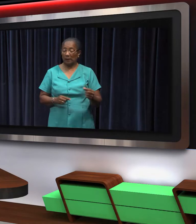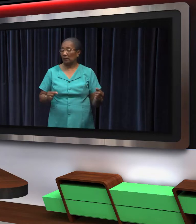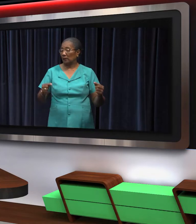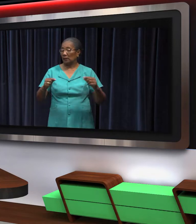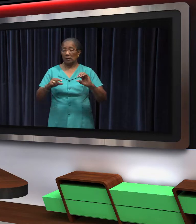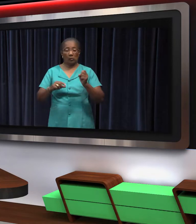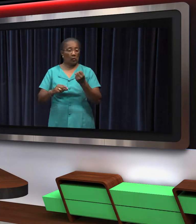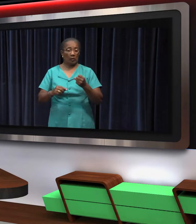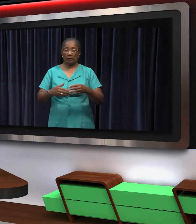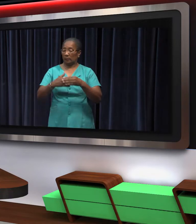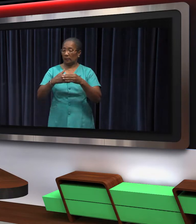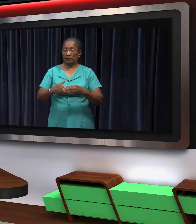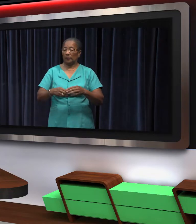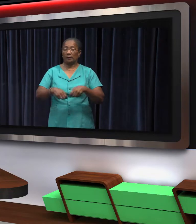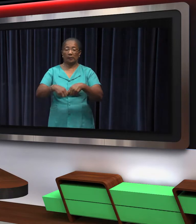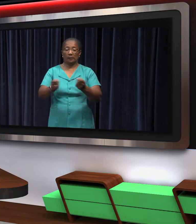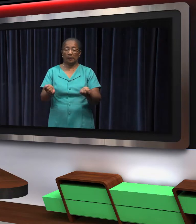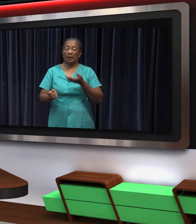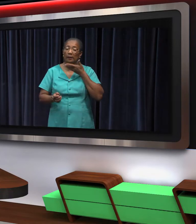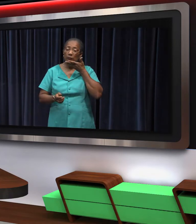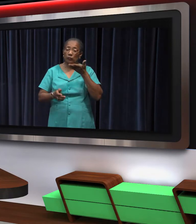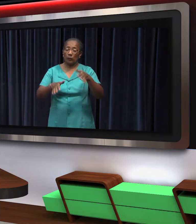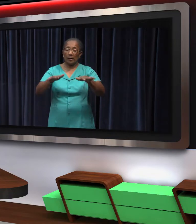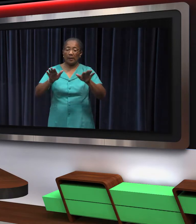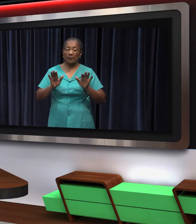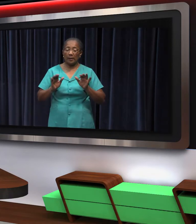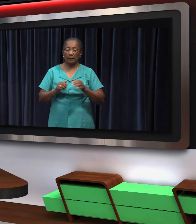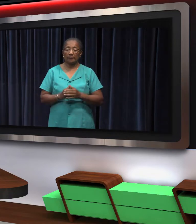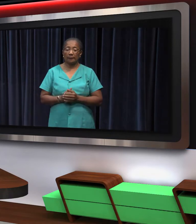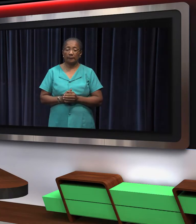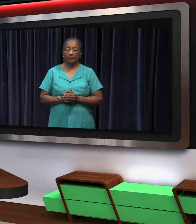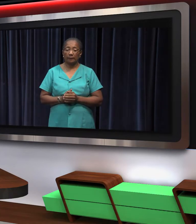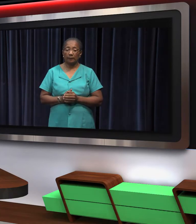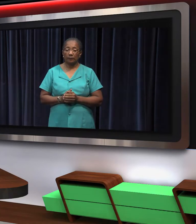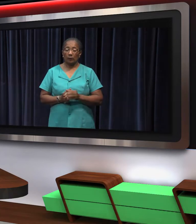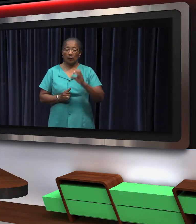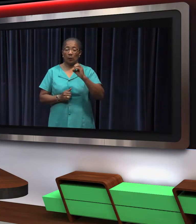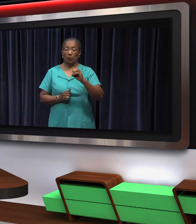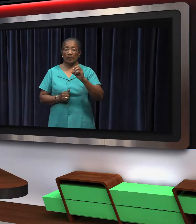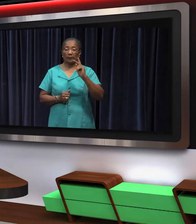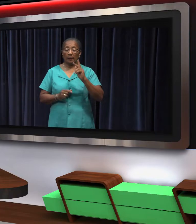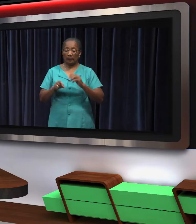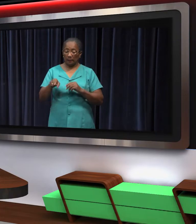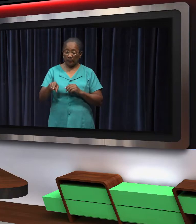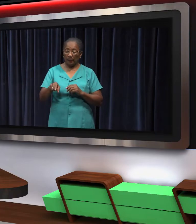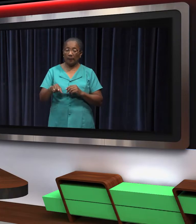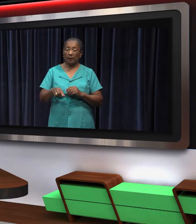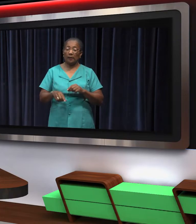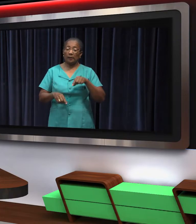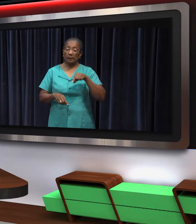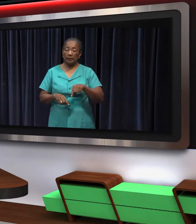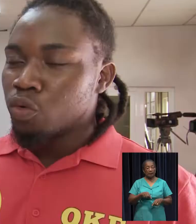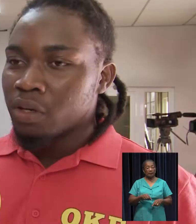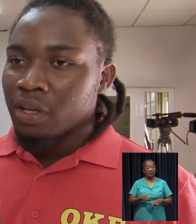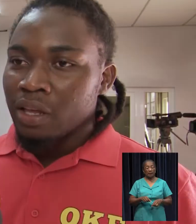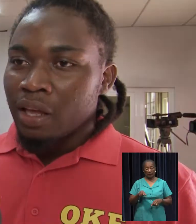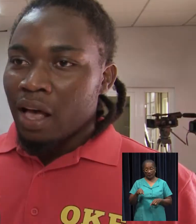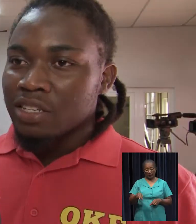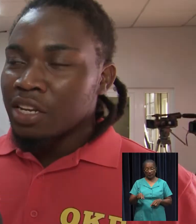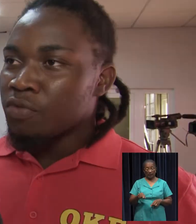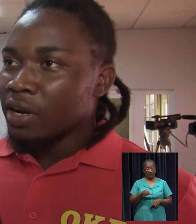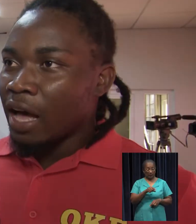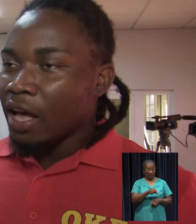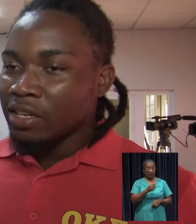some confusion, the candidates have not arrived to present themselves to the youth parliament.